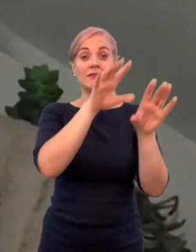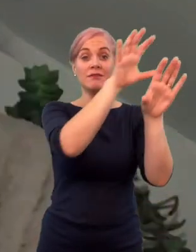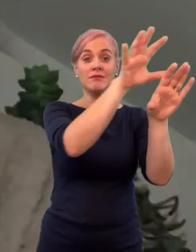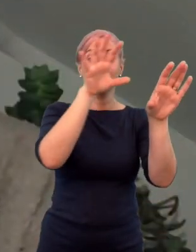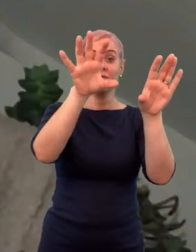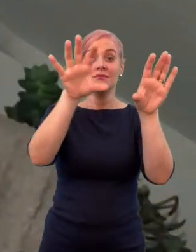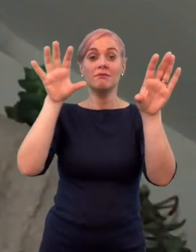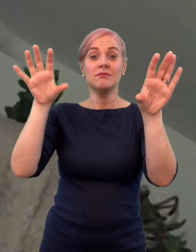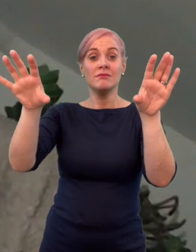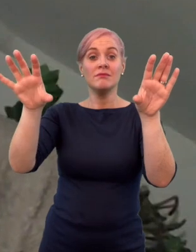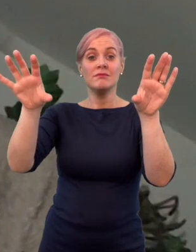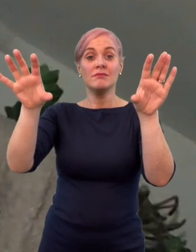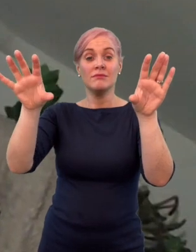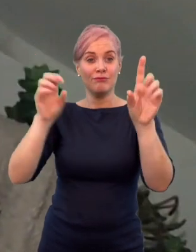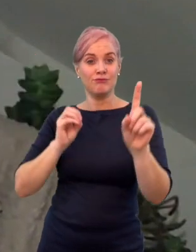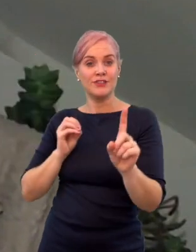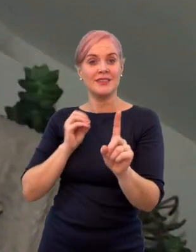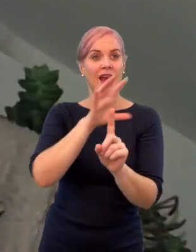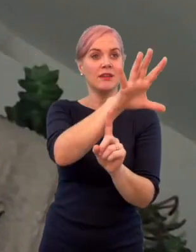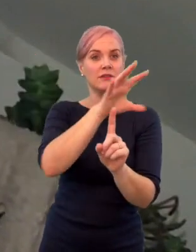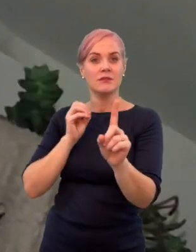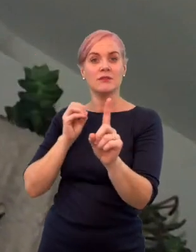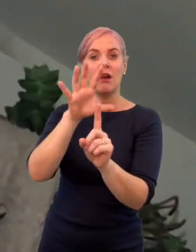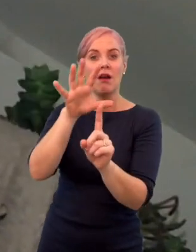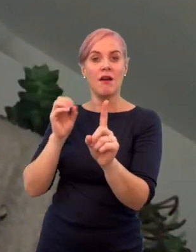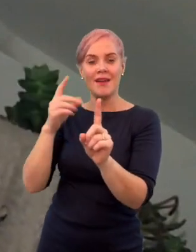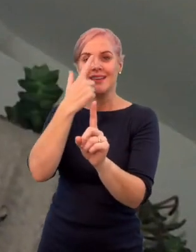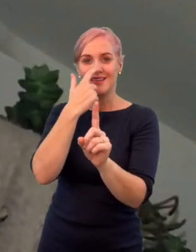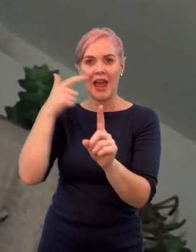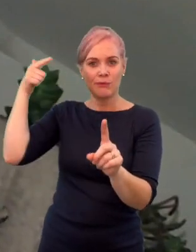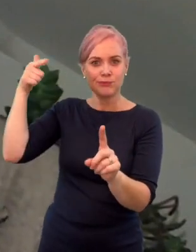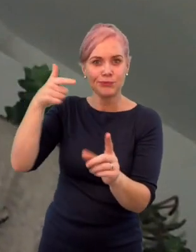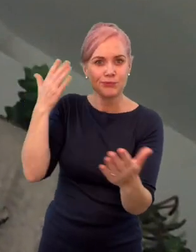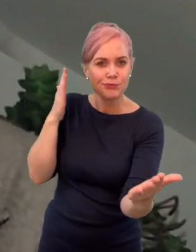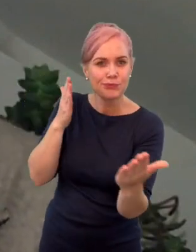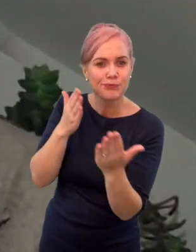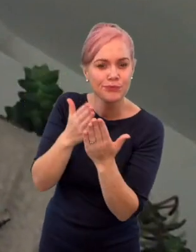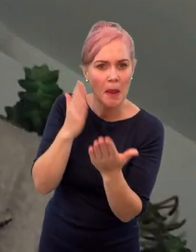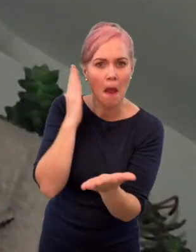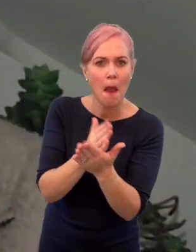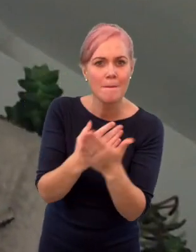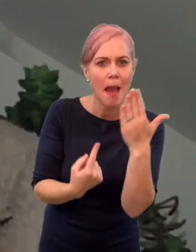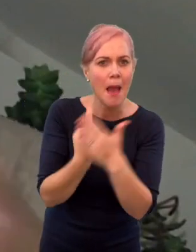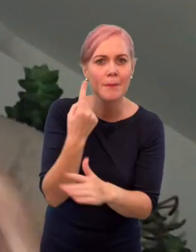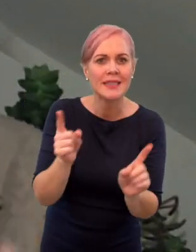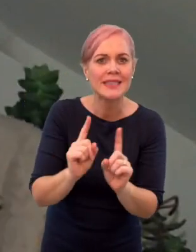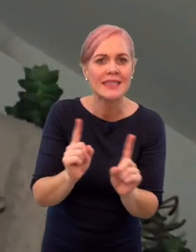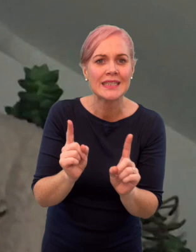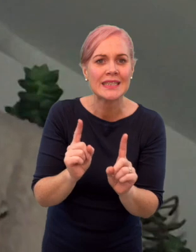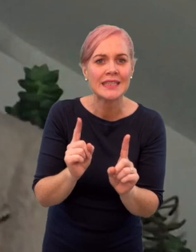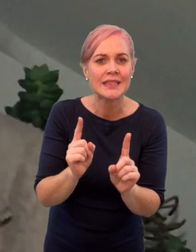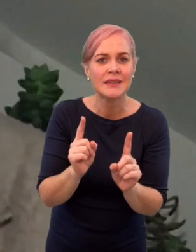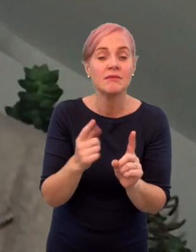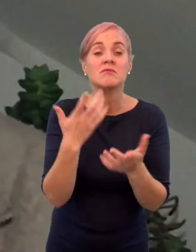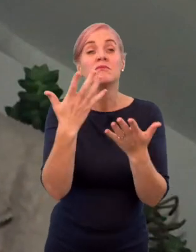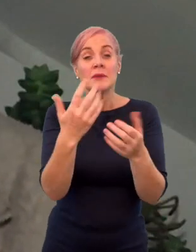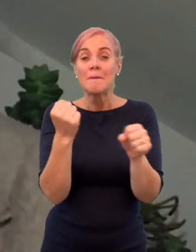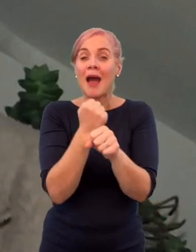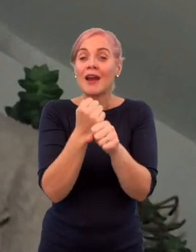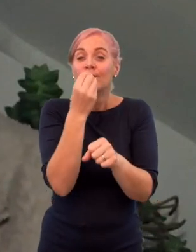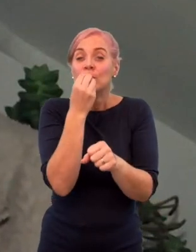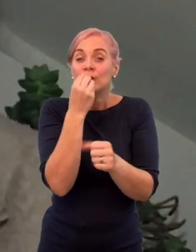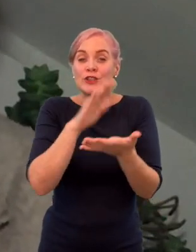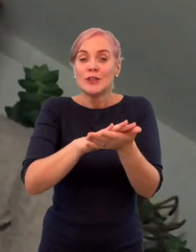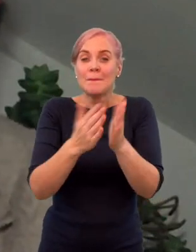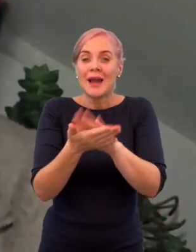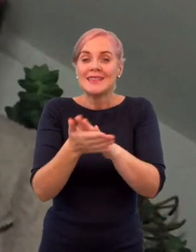behind, we've got, um, all the video projection, which sort of just zooms in on, on specifically what is happening.